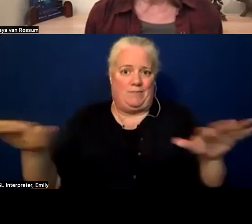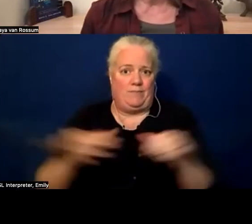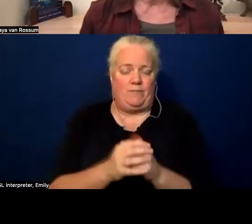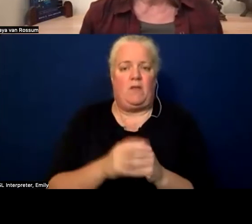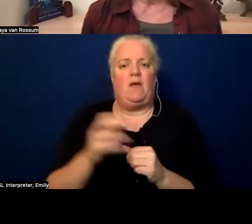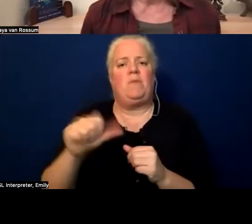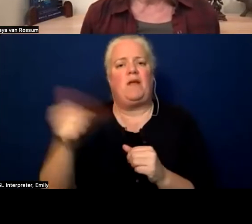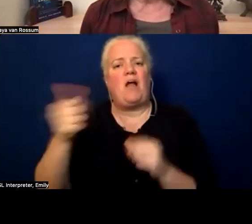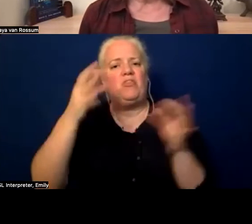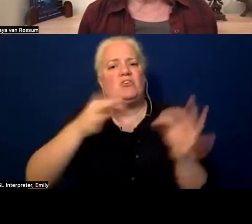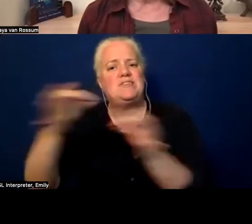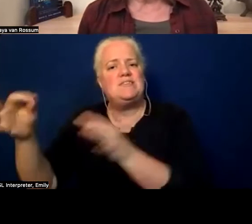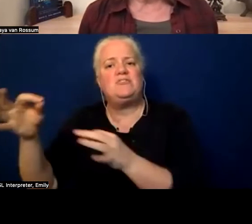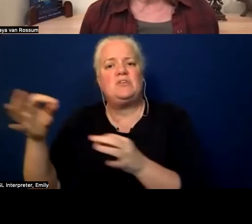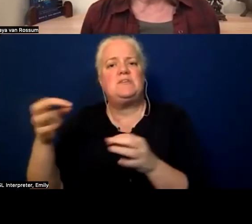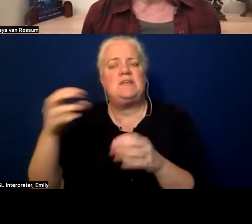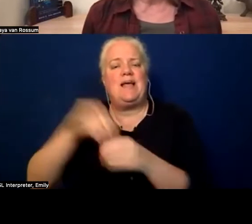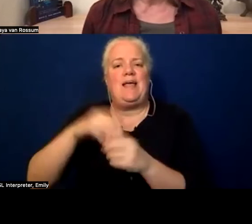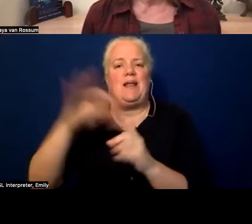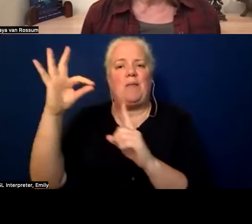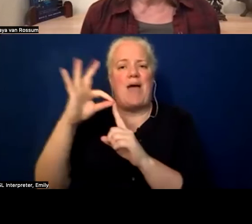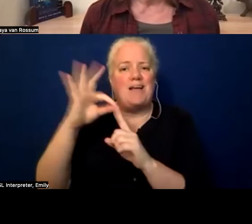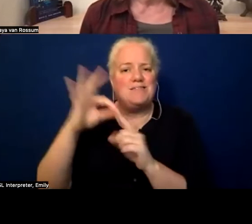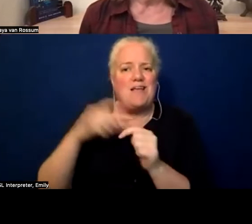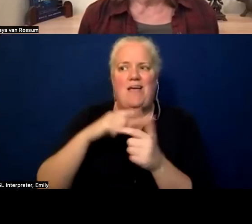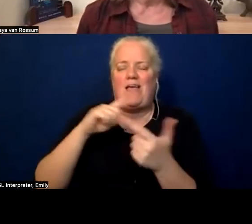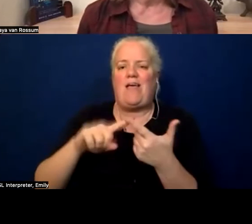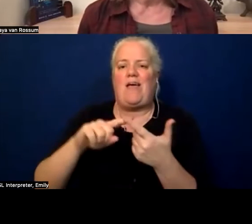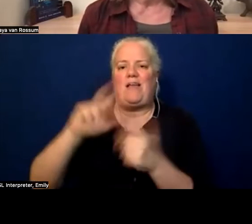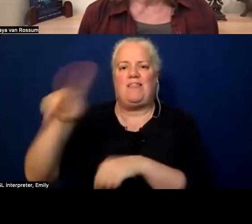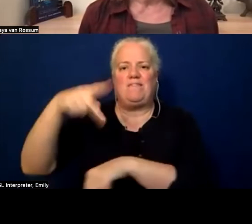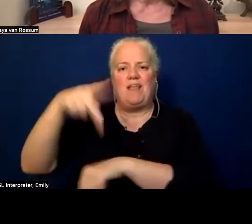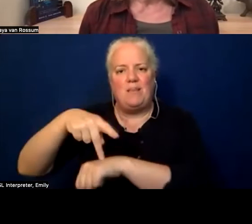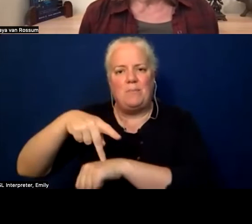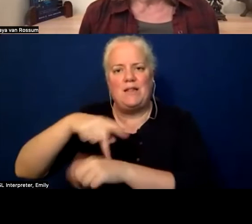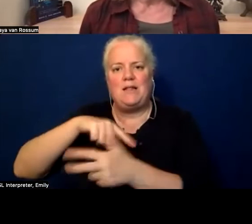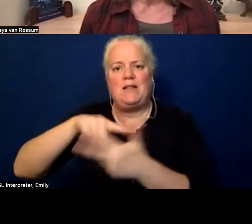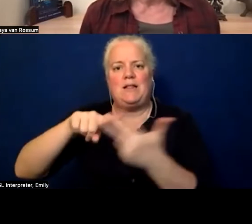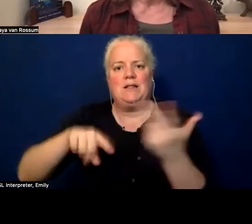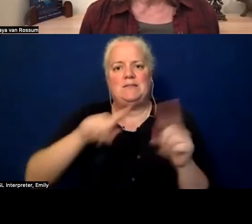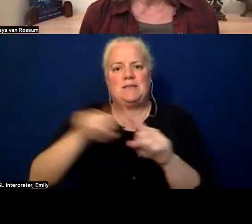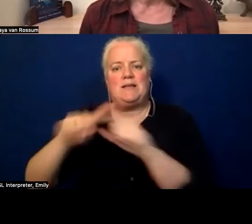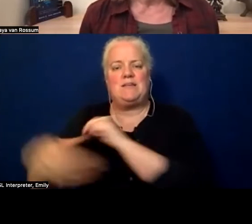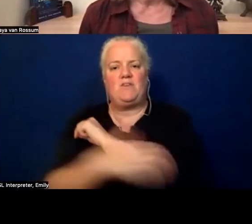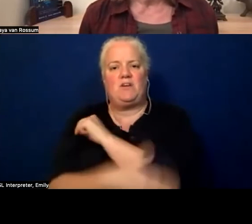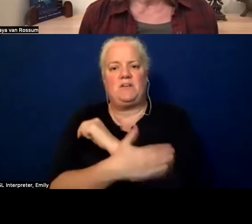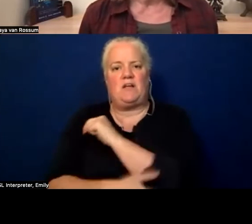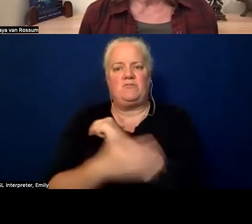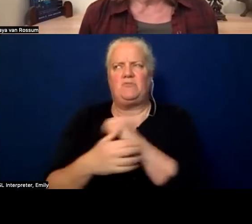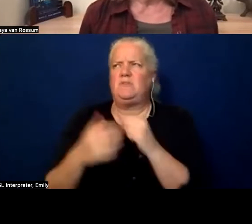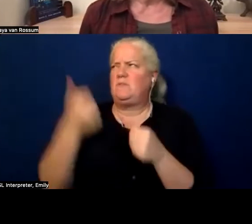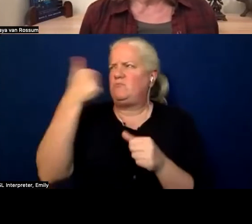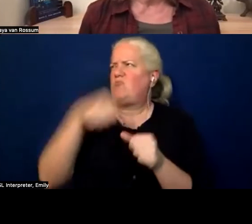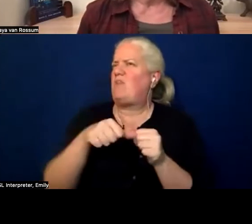the courts in Pakistan, in the Philippines. Those are the ones that come to mind immediately,